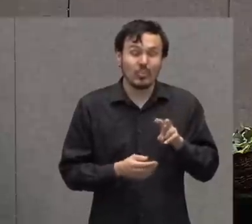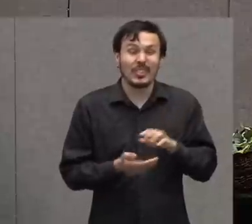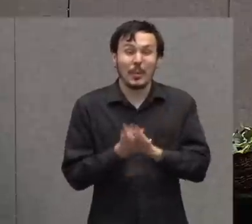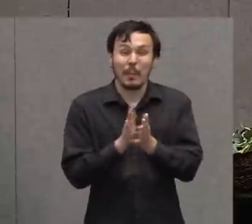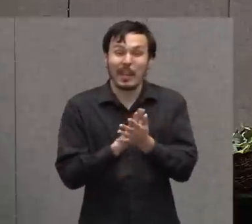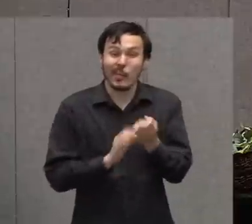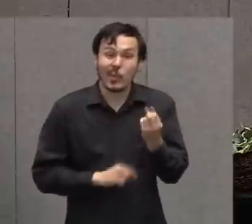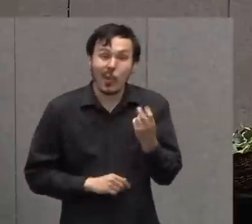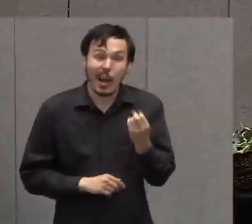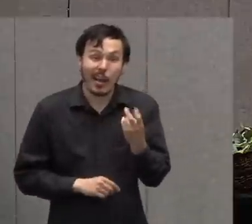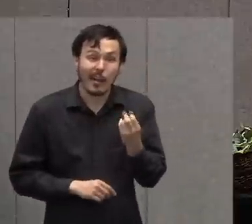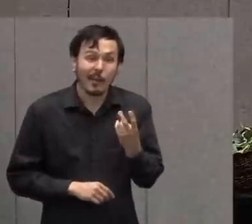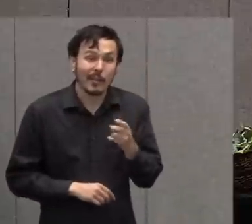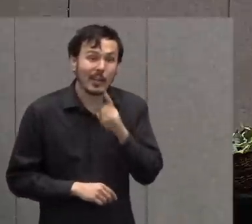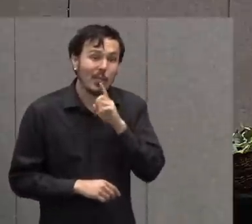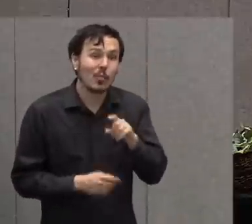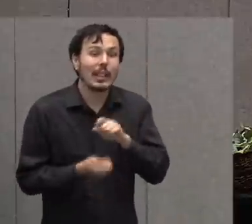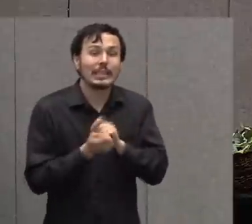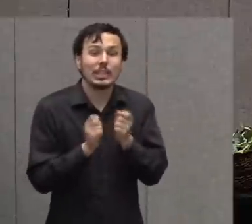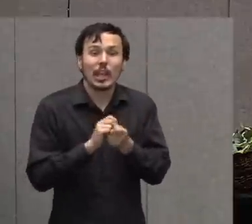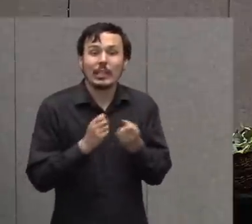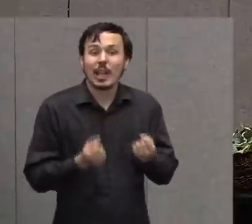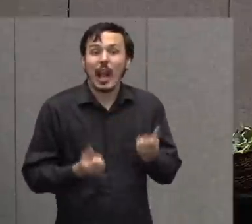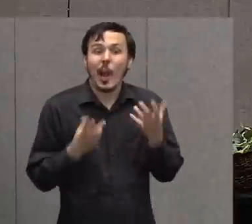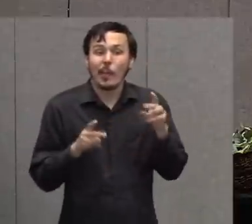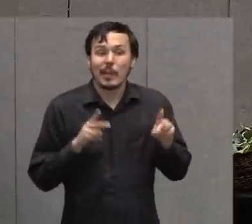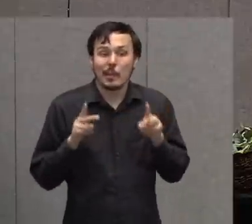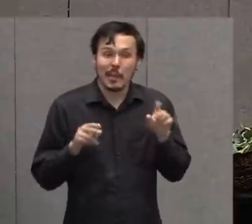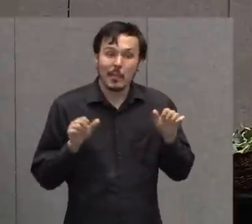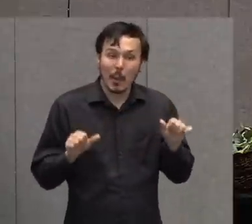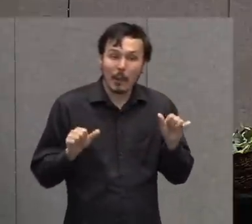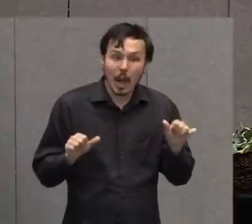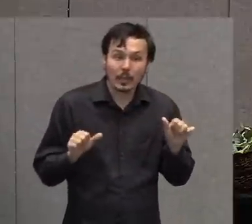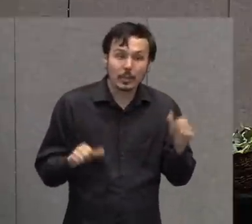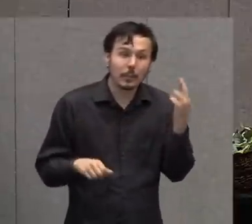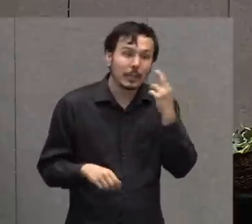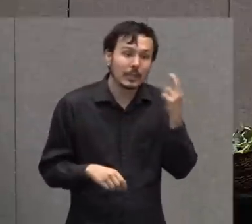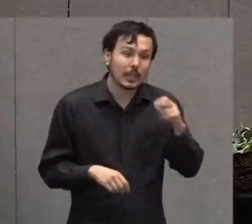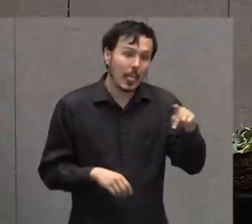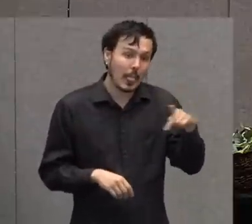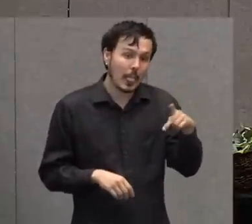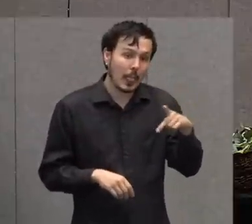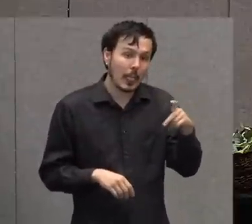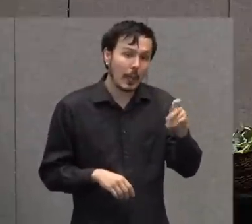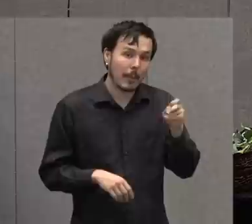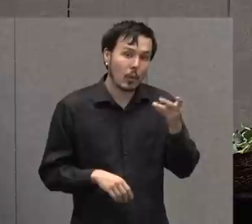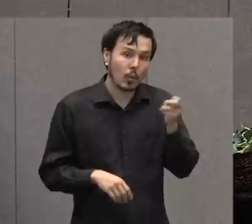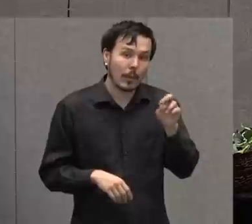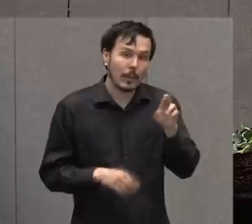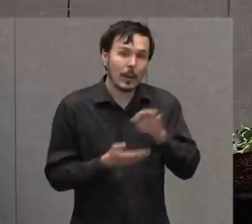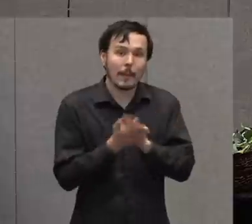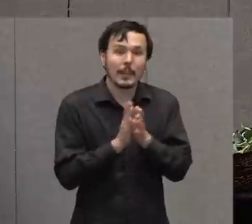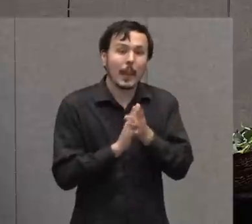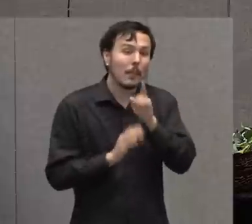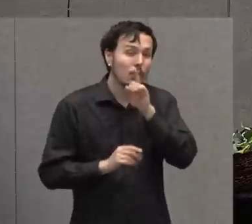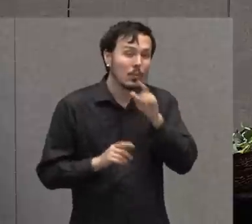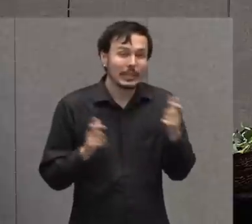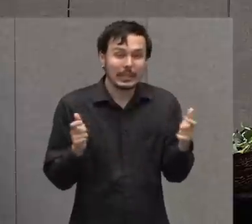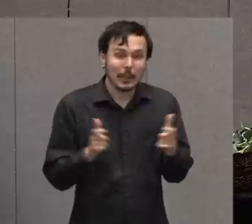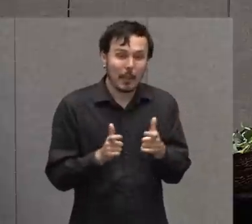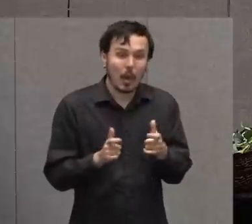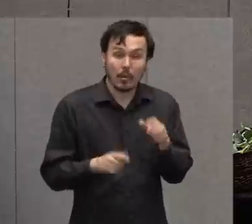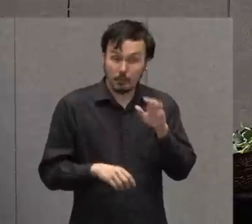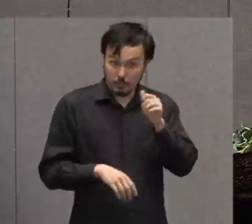that really changed how many people could sit at that table because the perimeter got much smaller. So what you could do